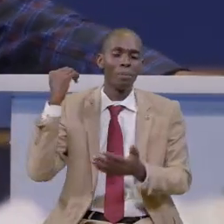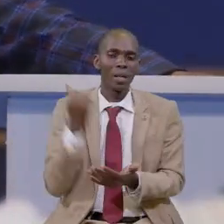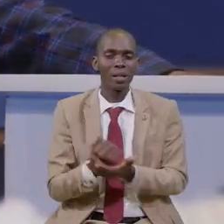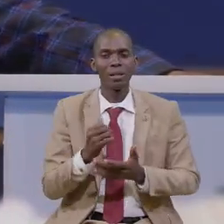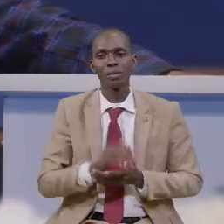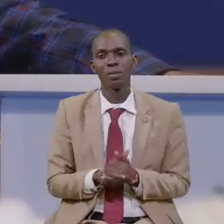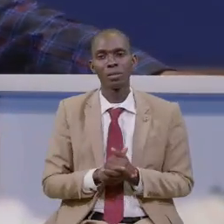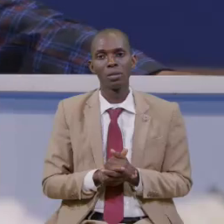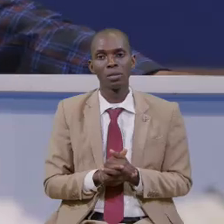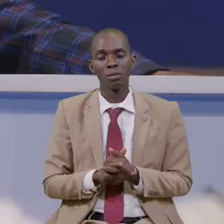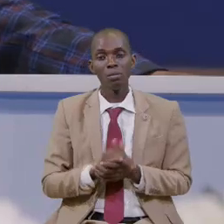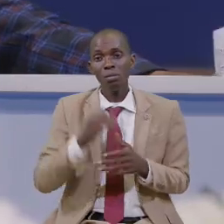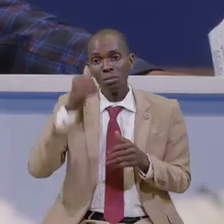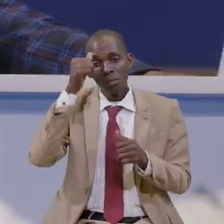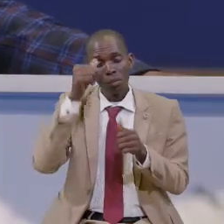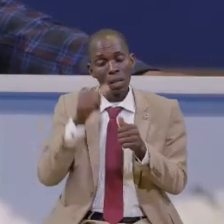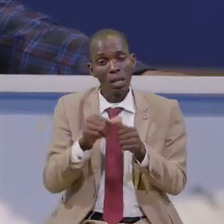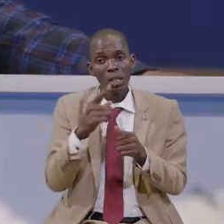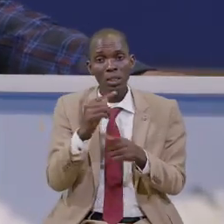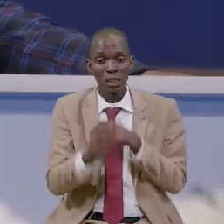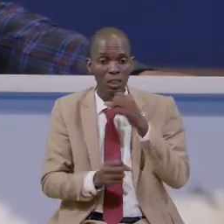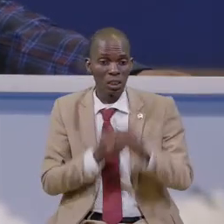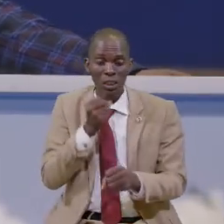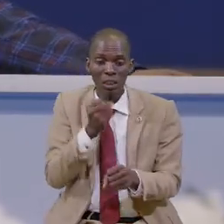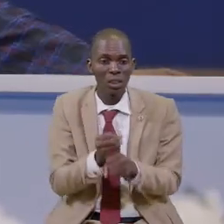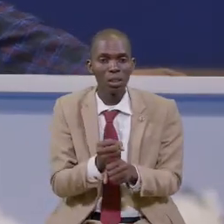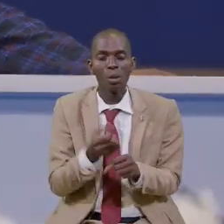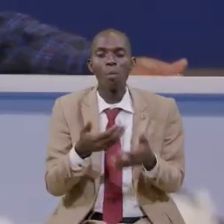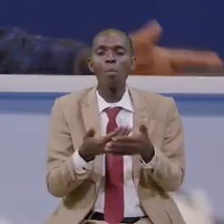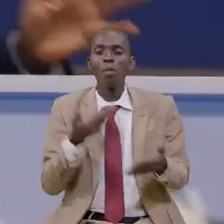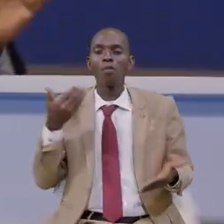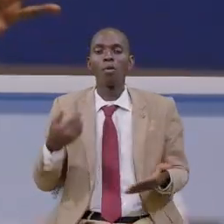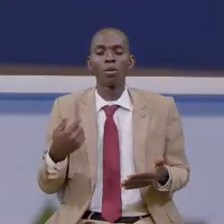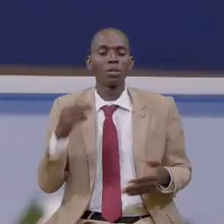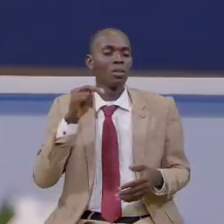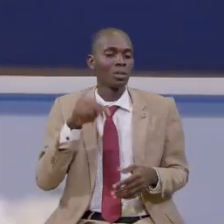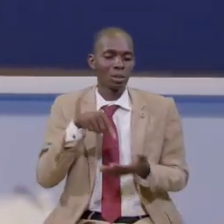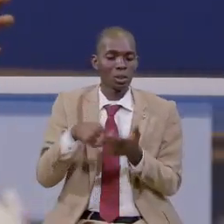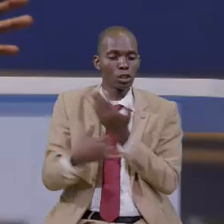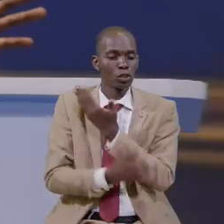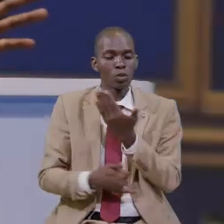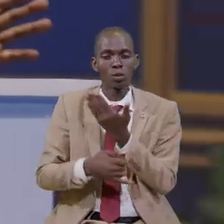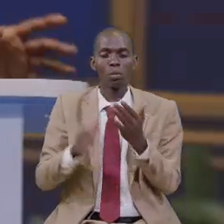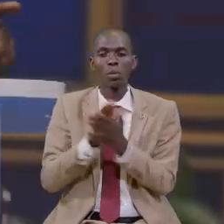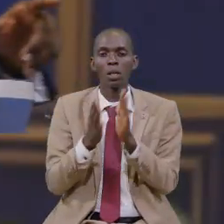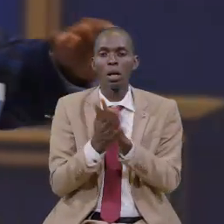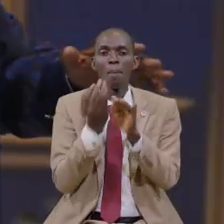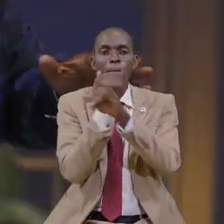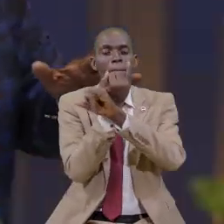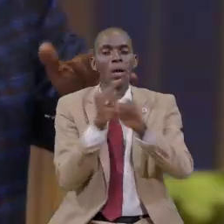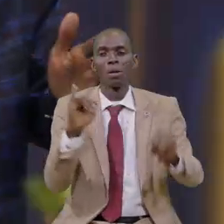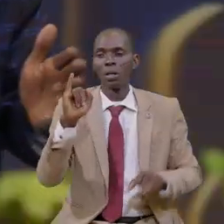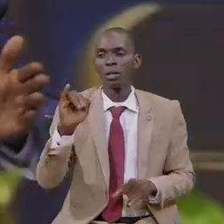remember the years before independence. We remember the year of independence. We